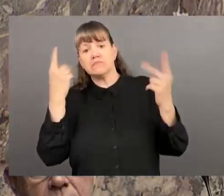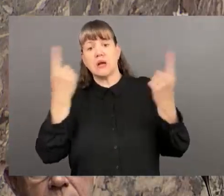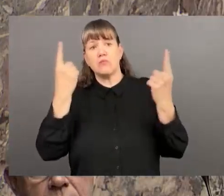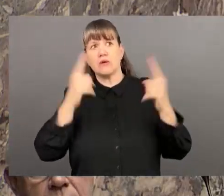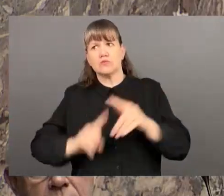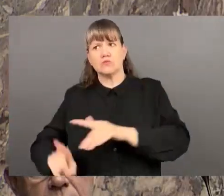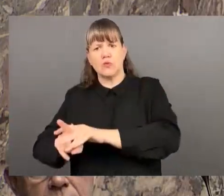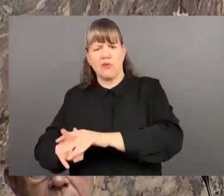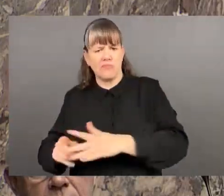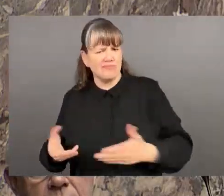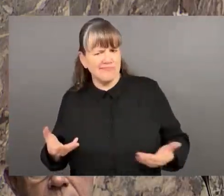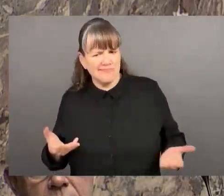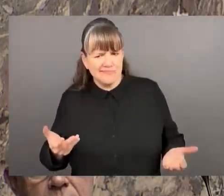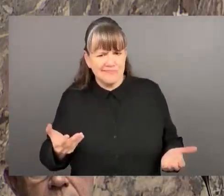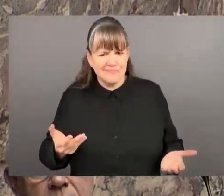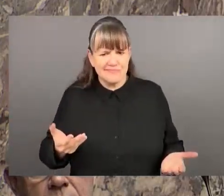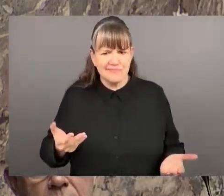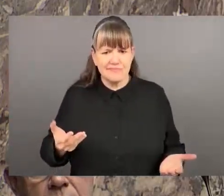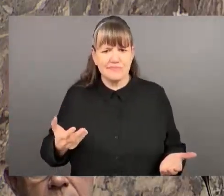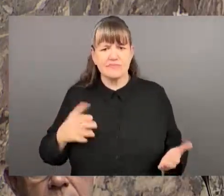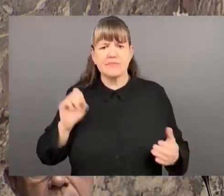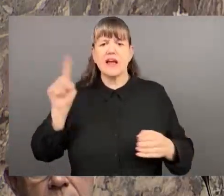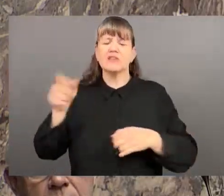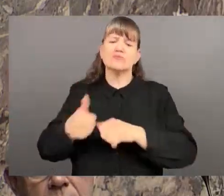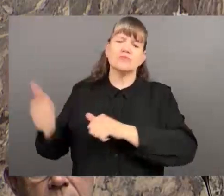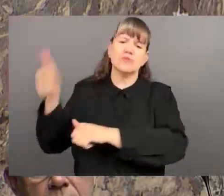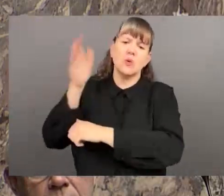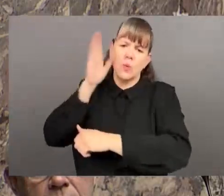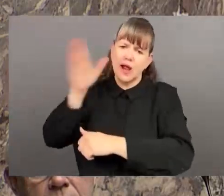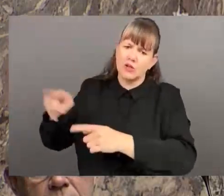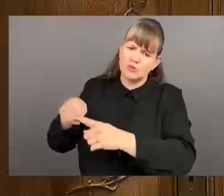rural British Columbians who are hours away from help?